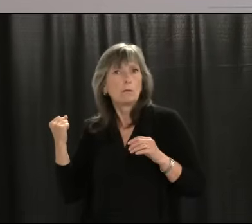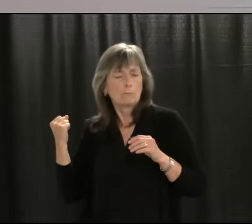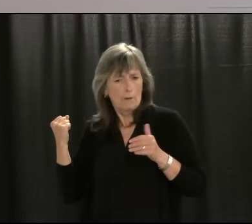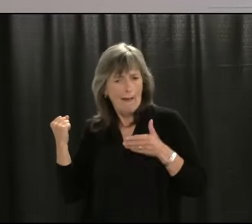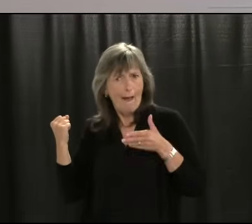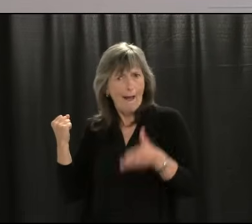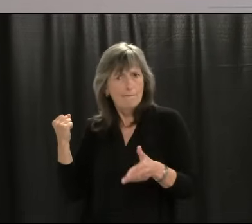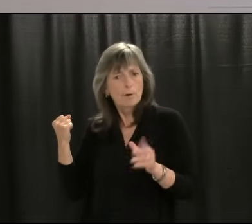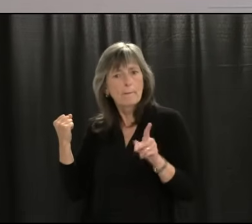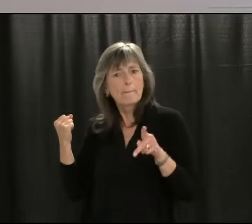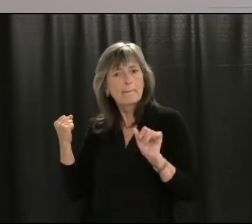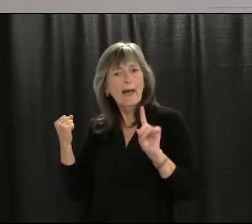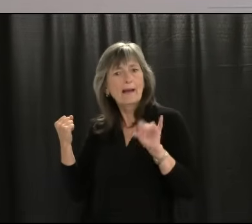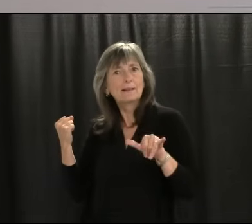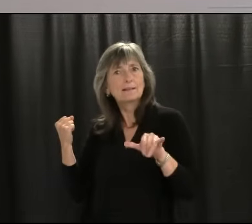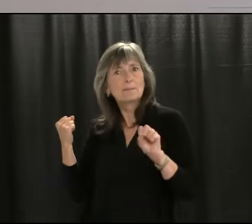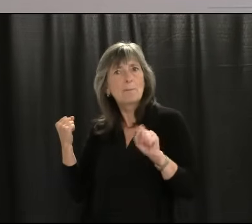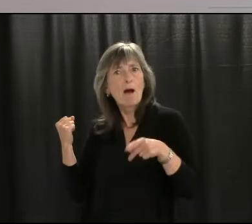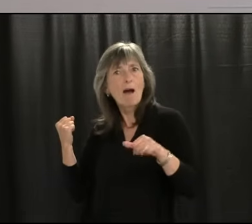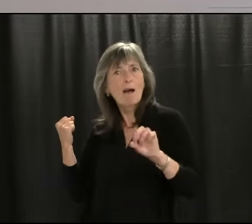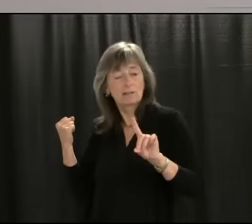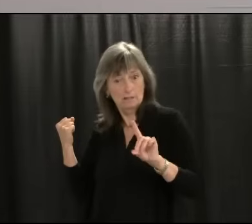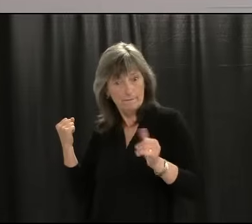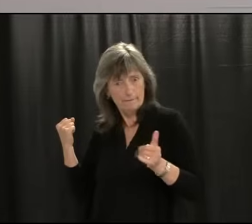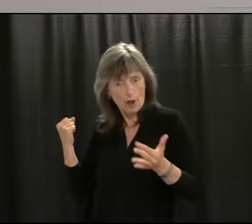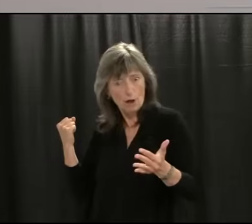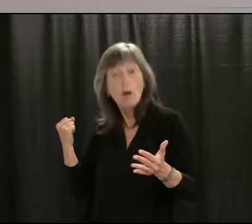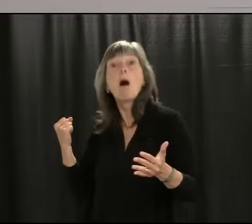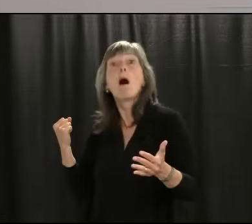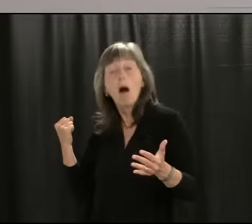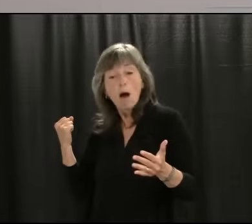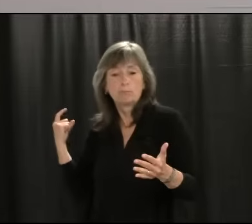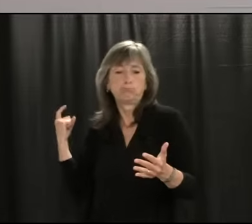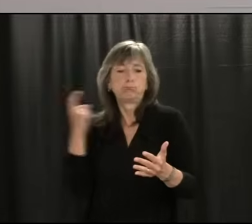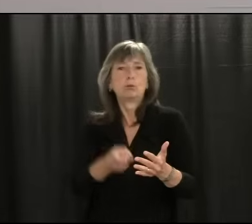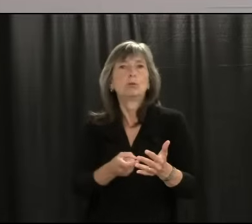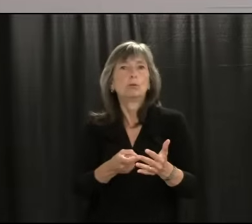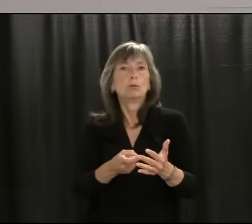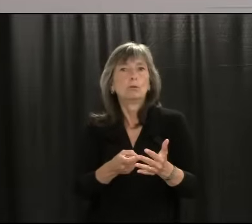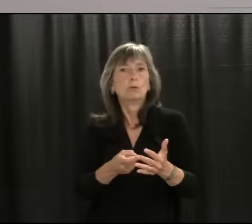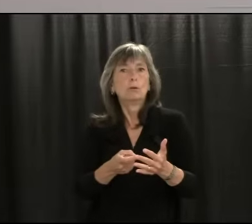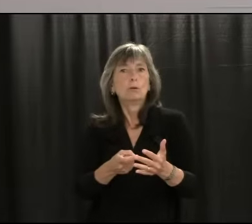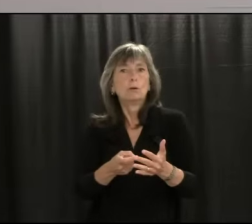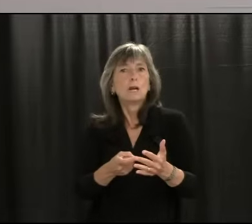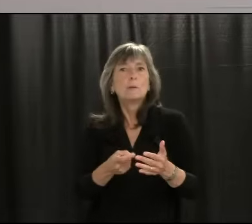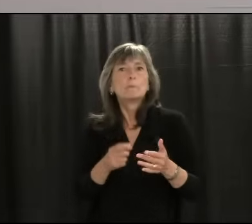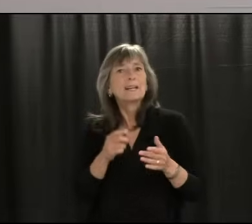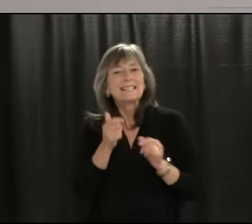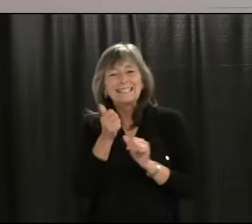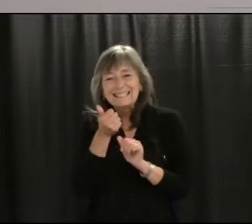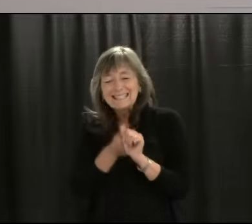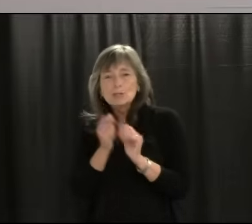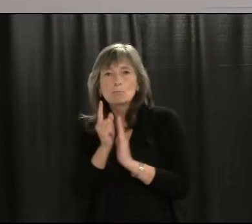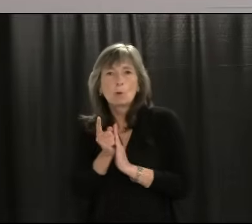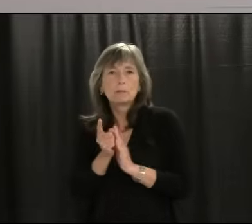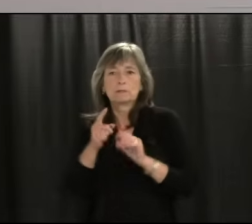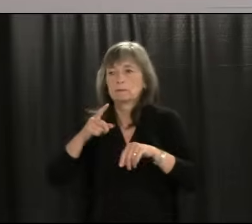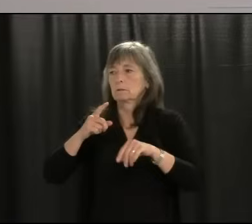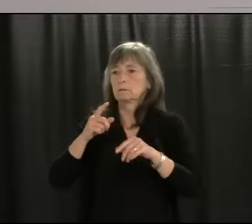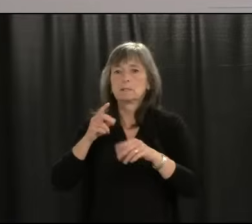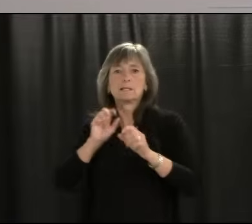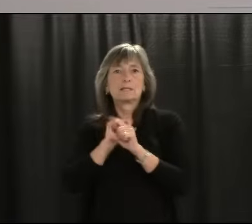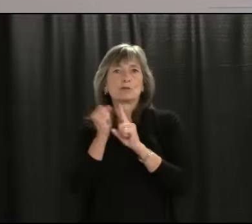easy to generalize, but every specific variable is considered at that particular point in time. Premier, have you thought